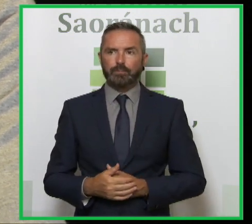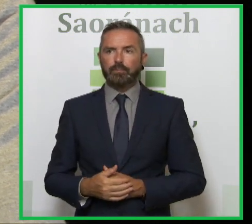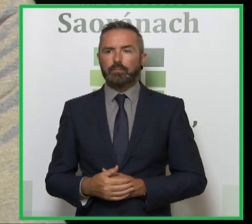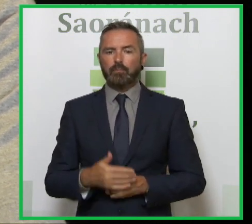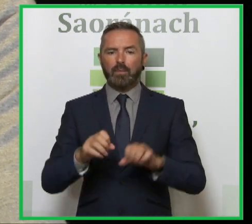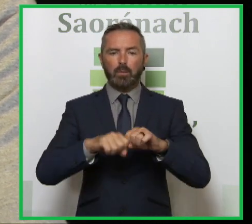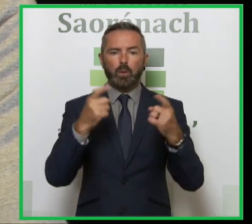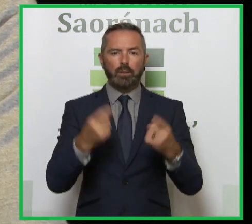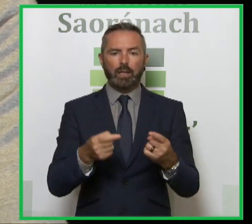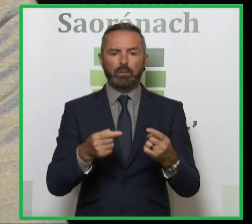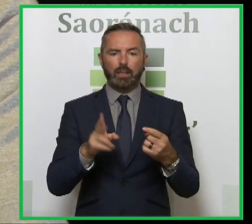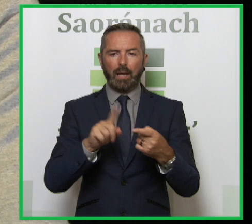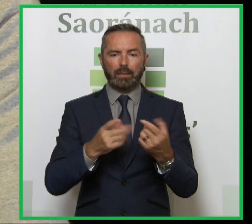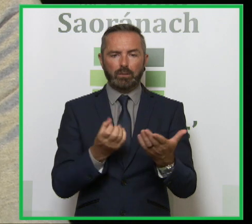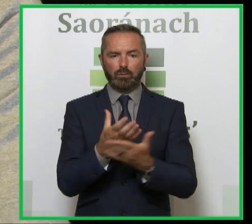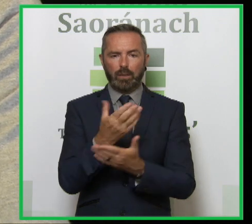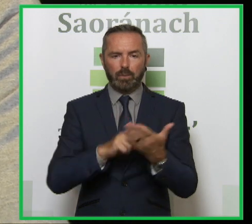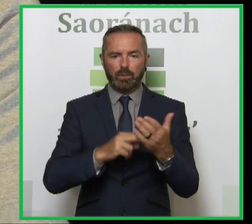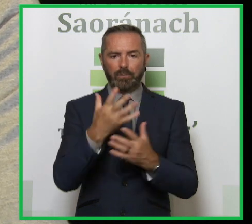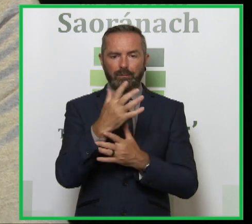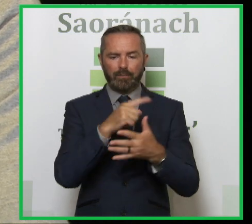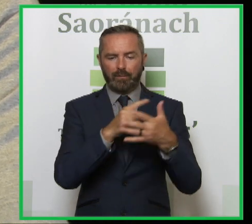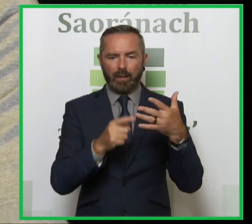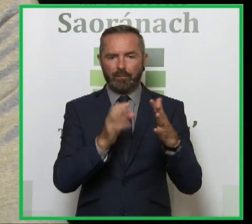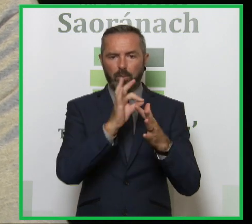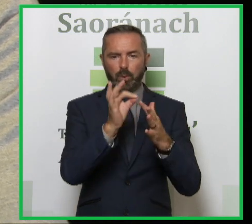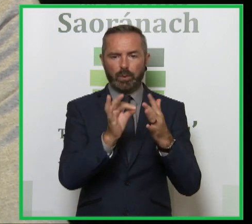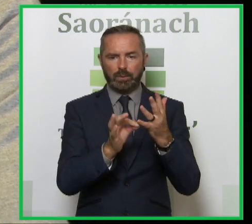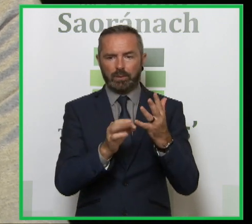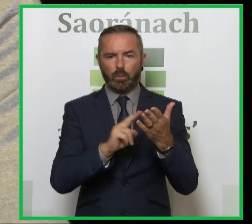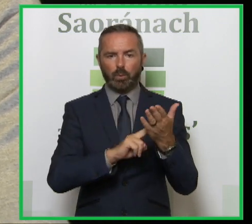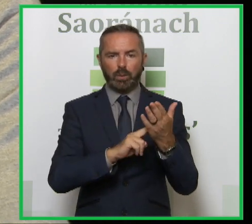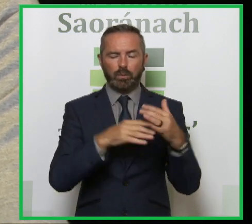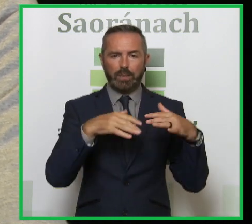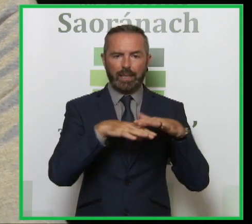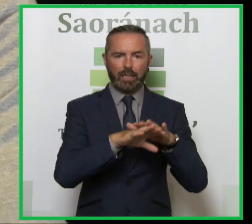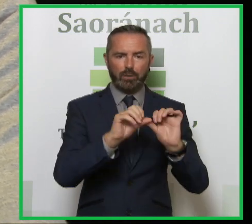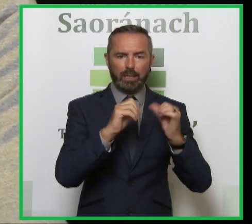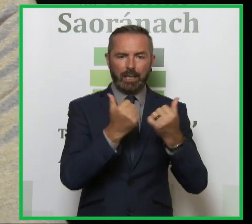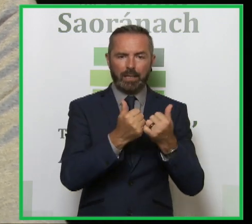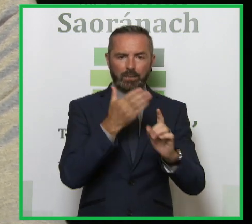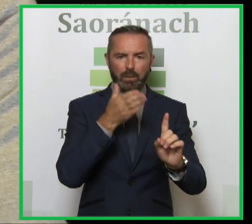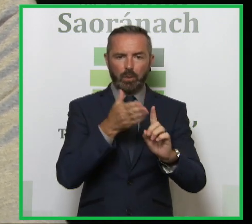using 5 bullet points. We use an interagency approach, which is at the heart of task force